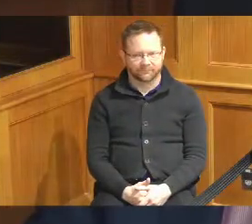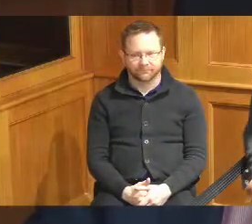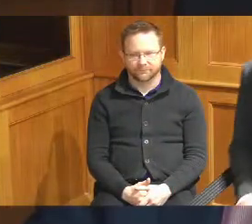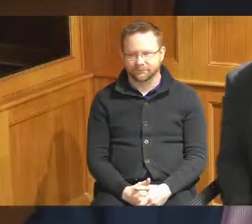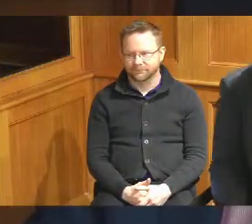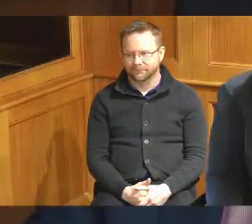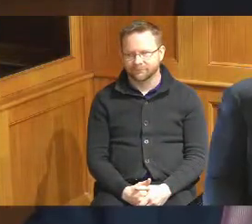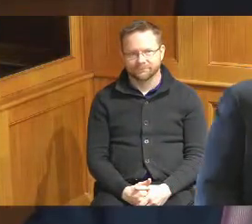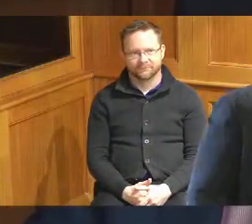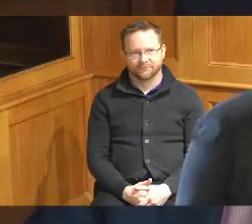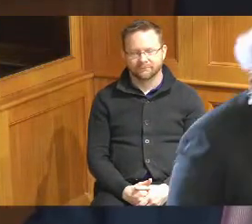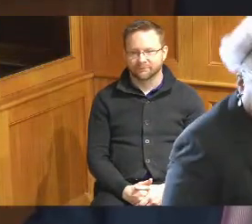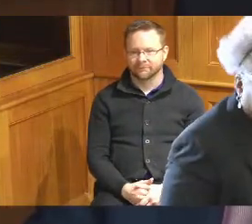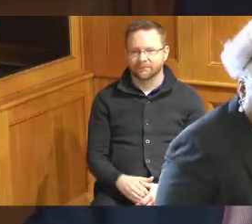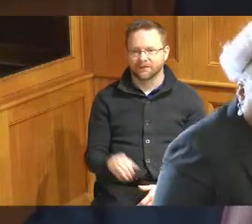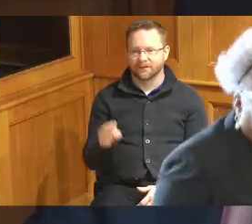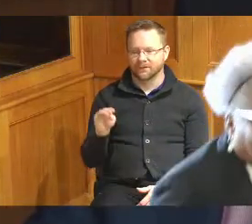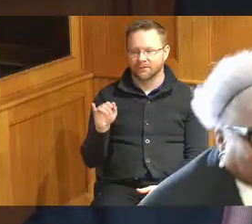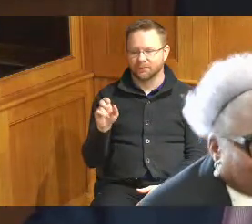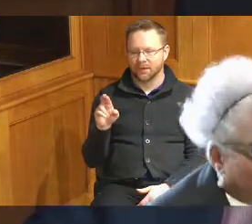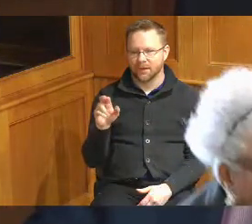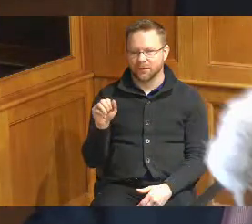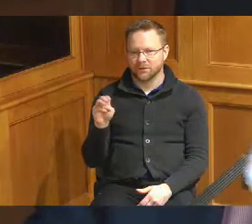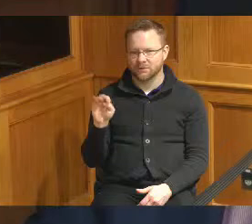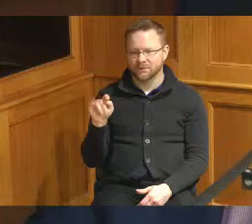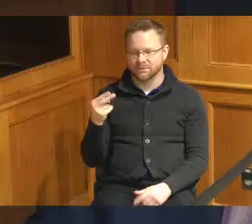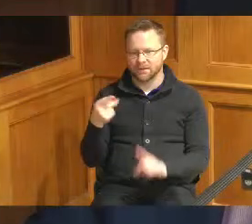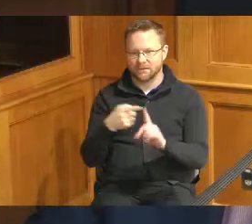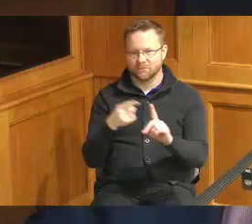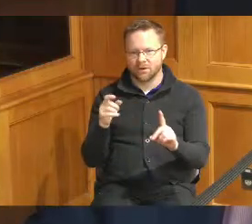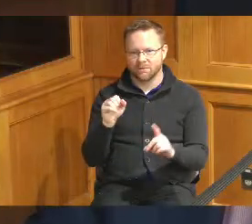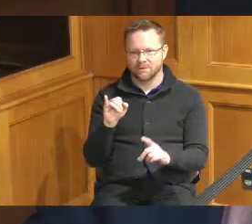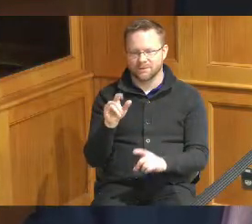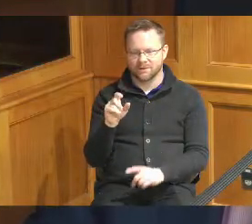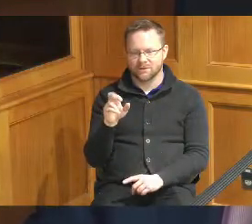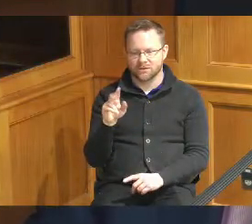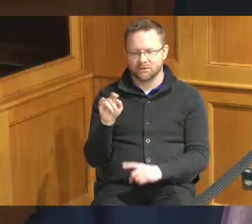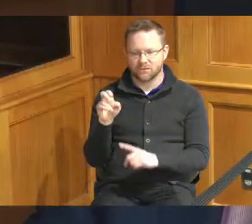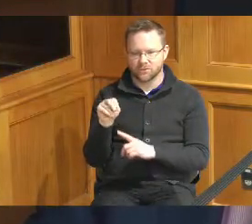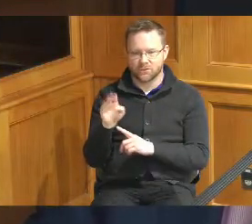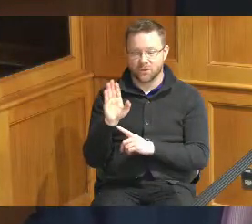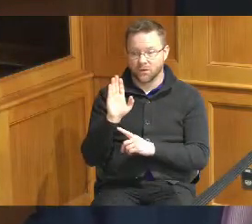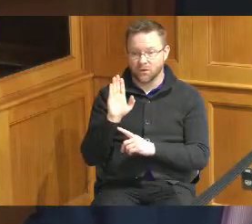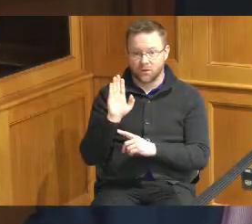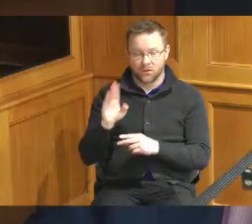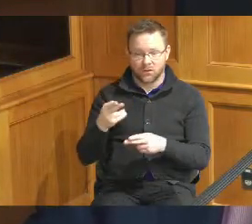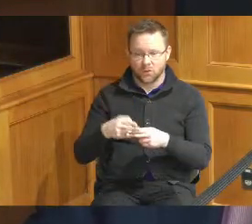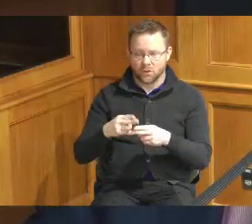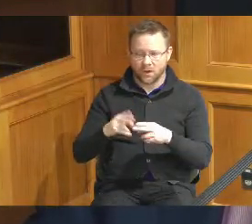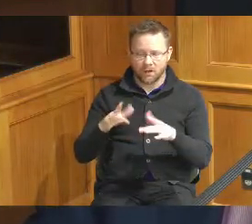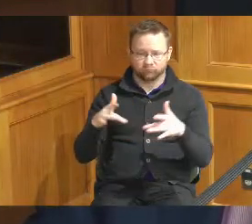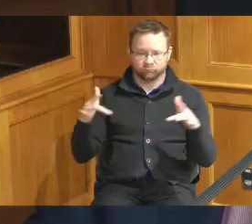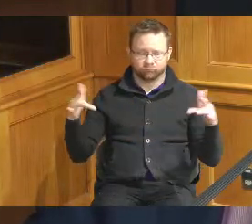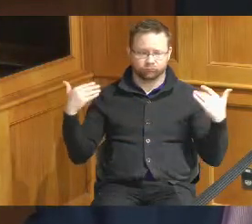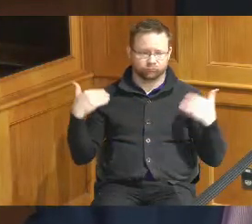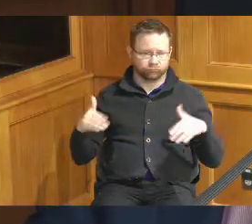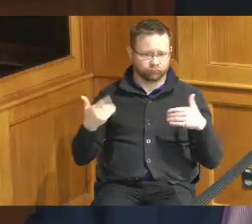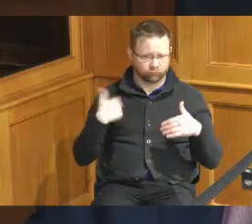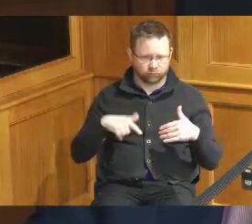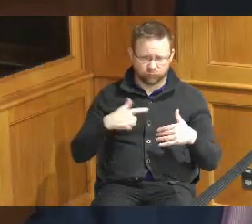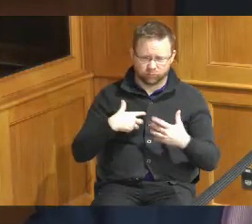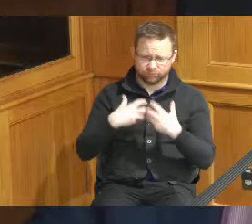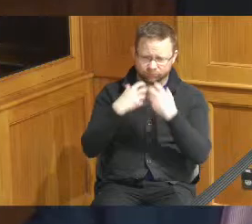So Mayor Smith from Silverton, welcome, Mr. Mayor. Your reputation precedes you. We all know you. We all love